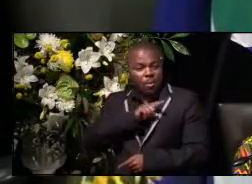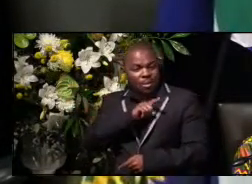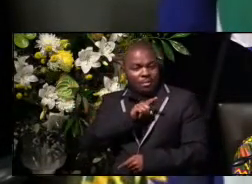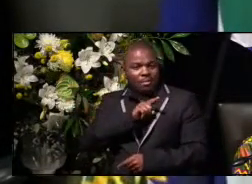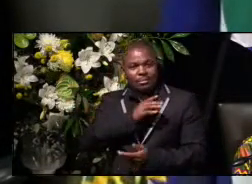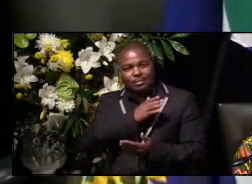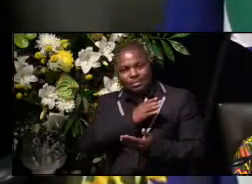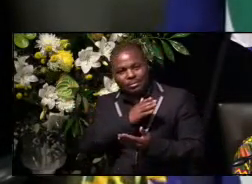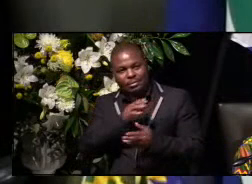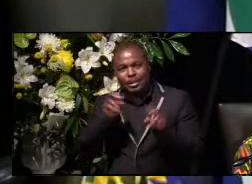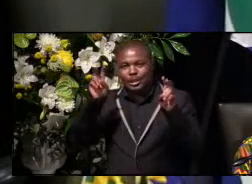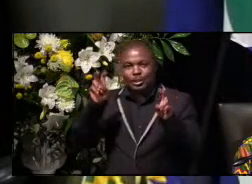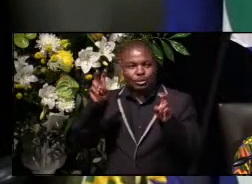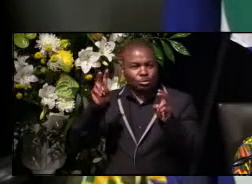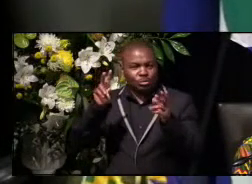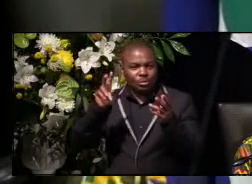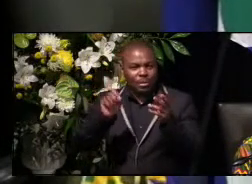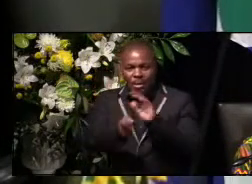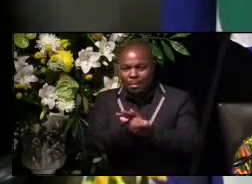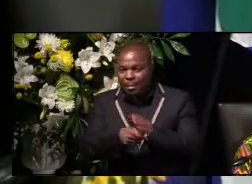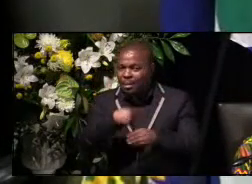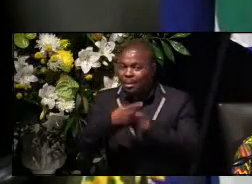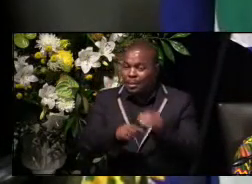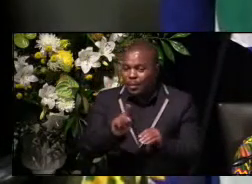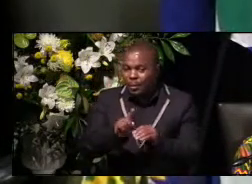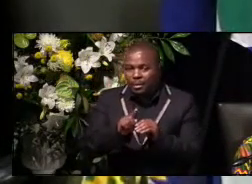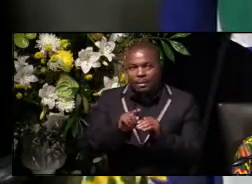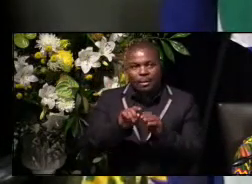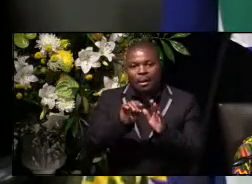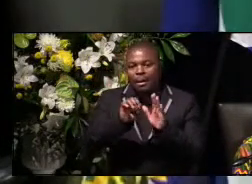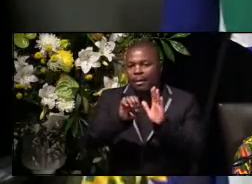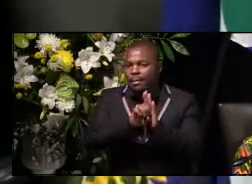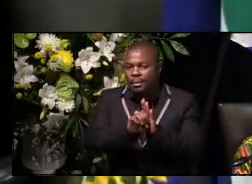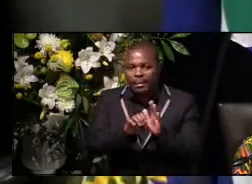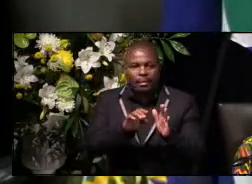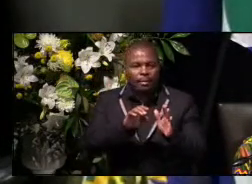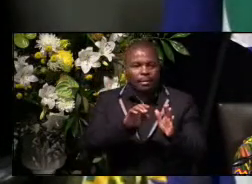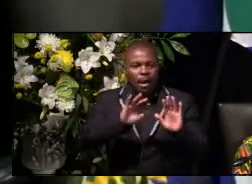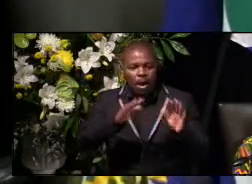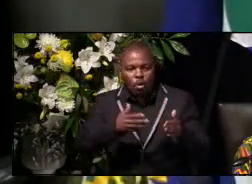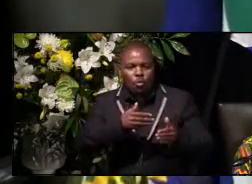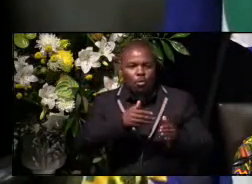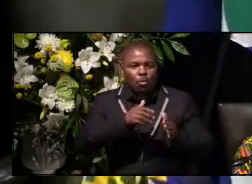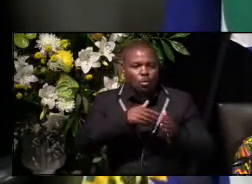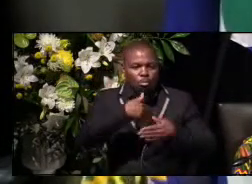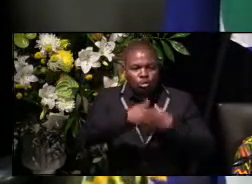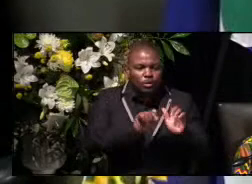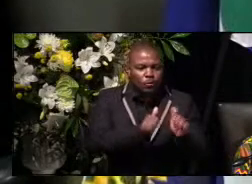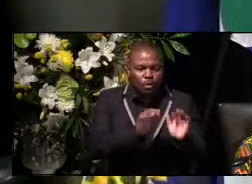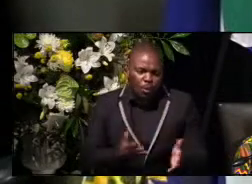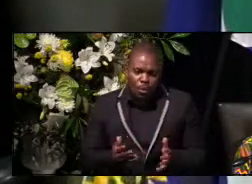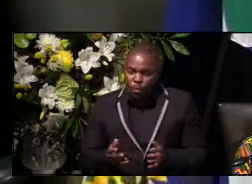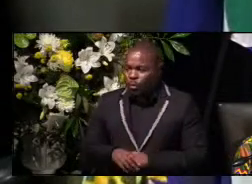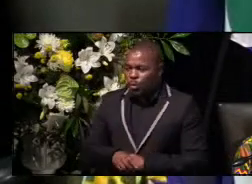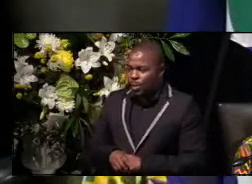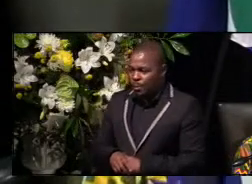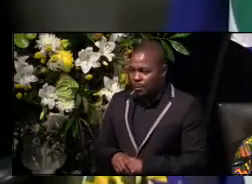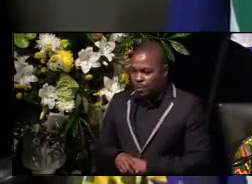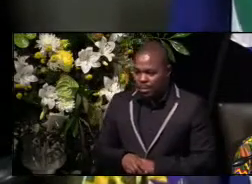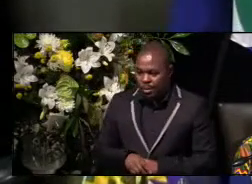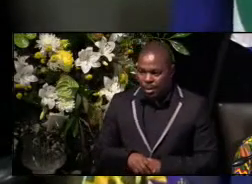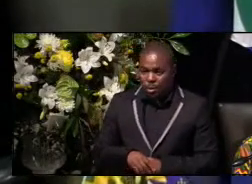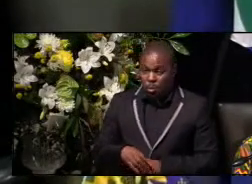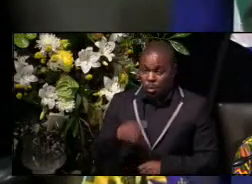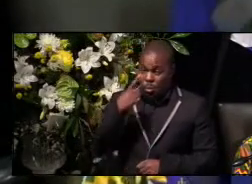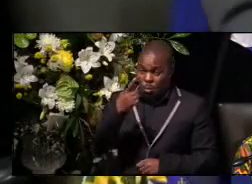some issues about um ethical following of procedures now one